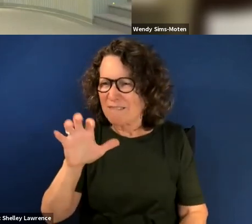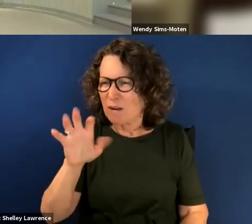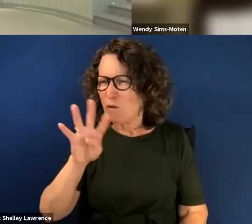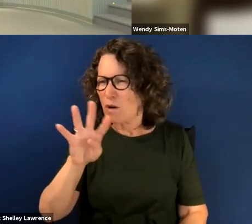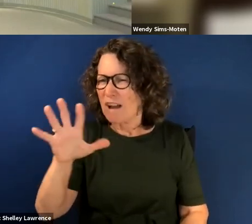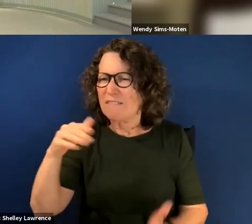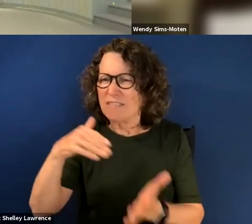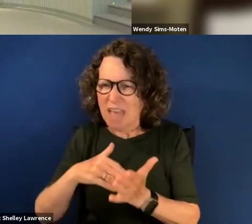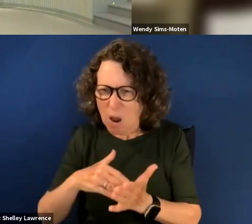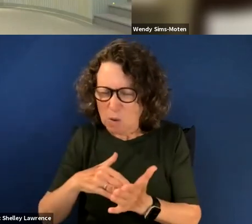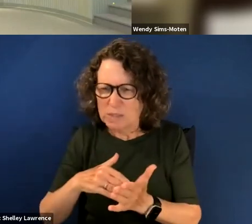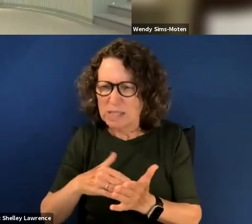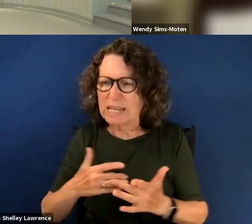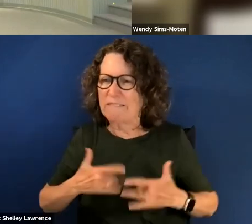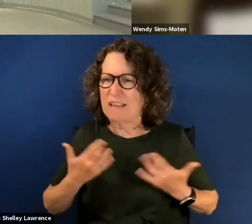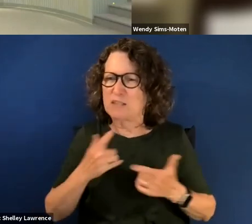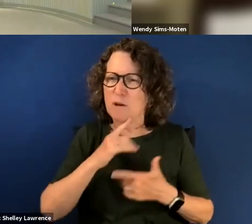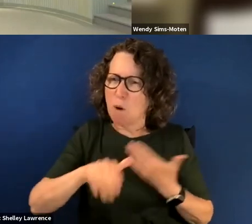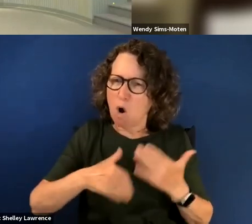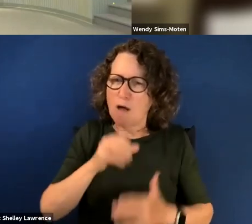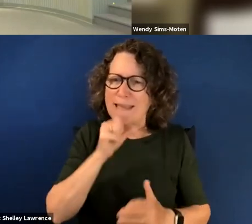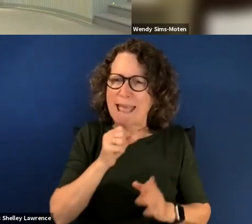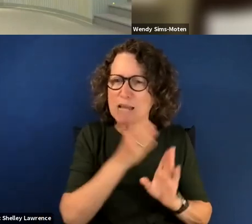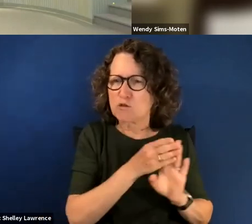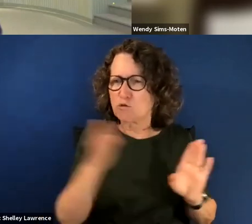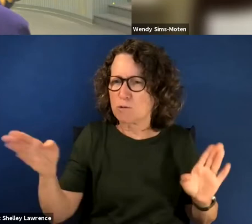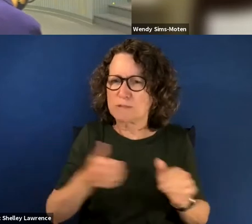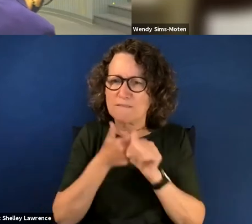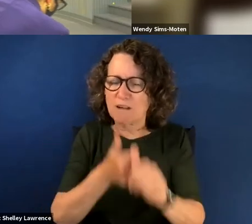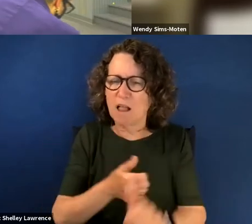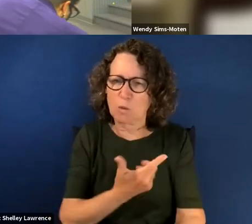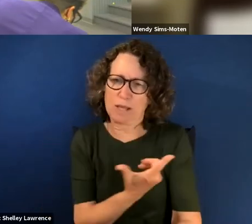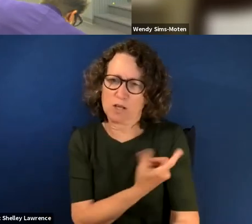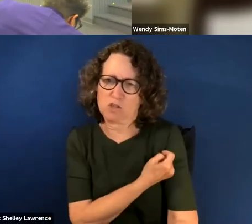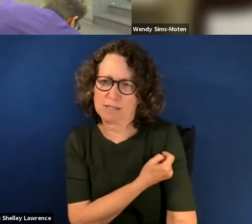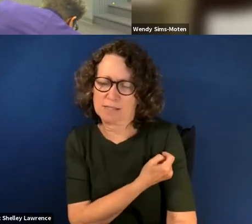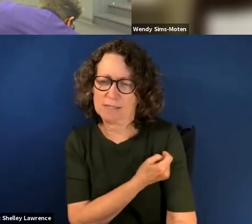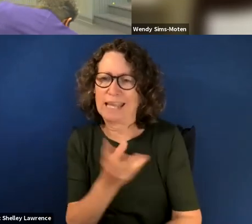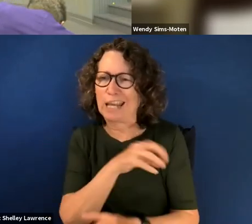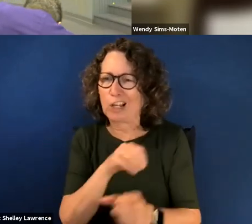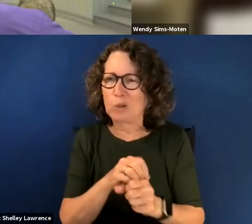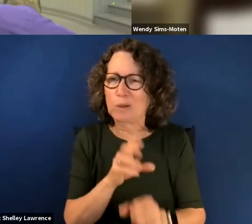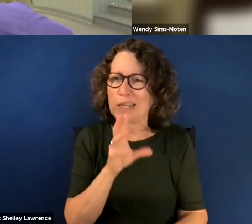545,000 adverse events from all age groups following COVID shots, including